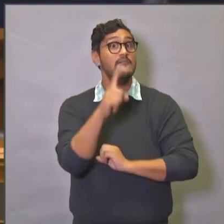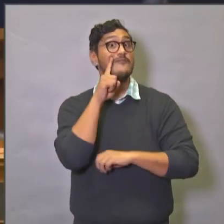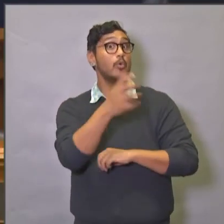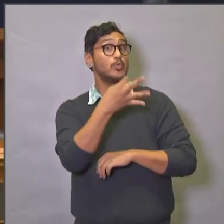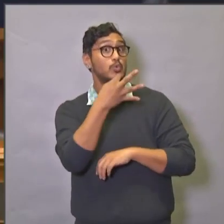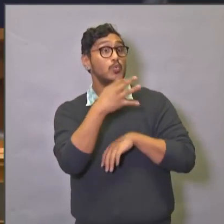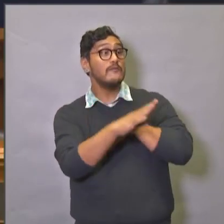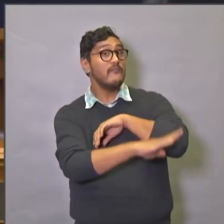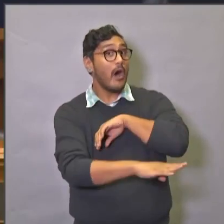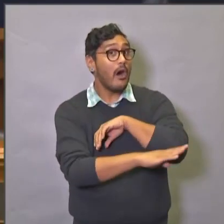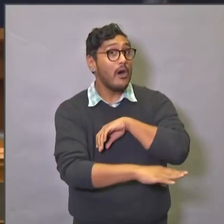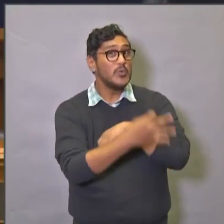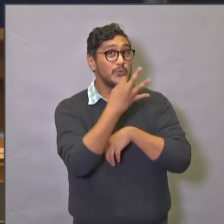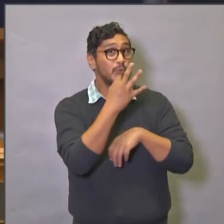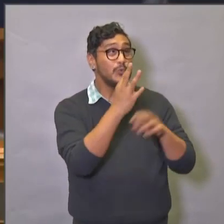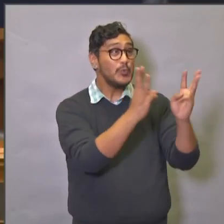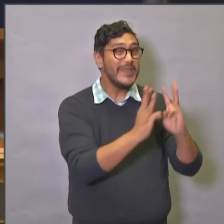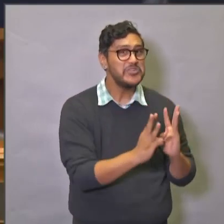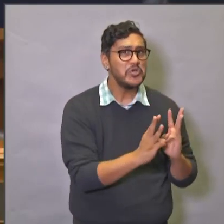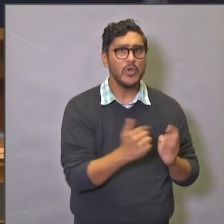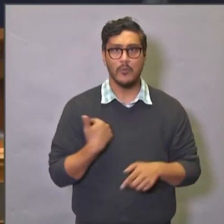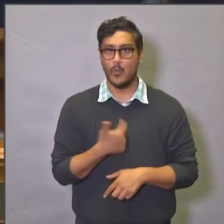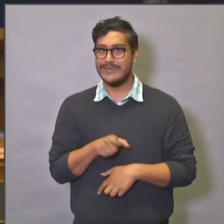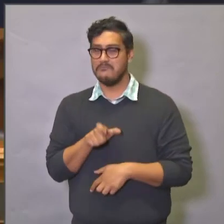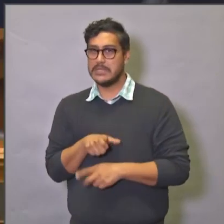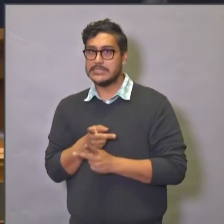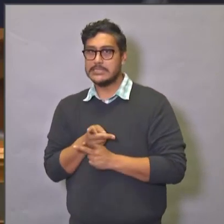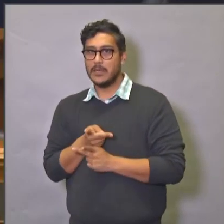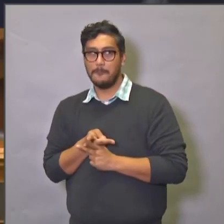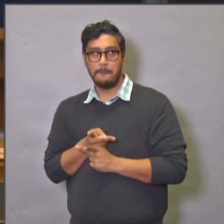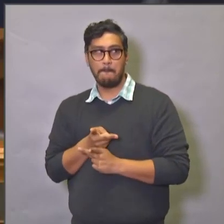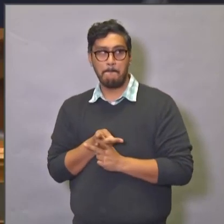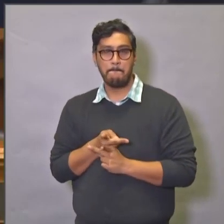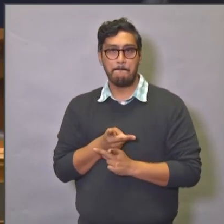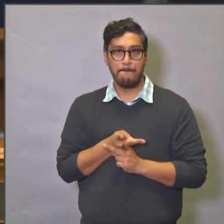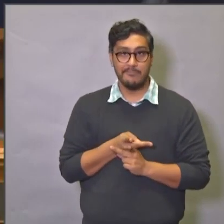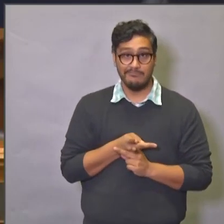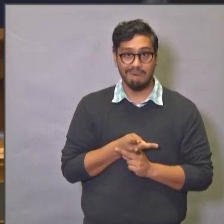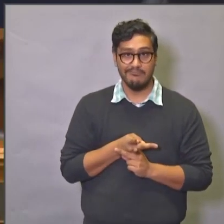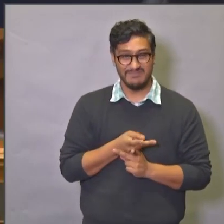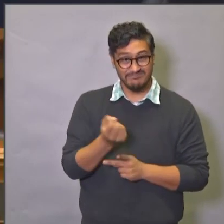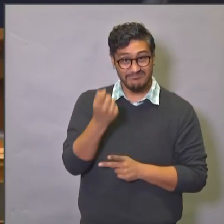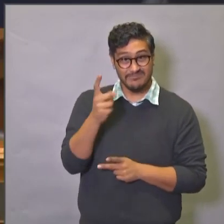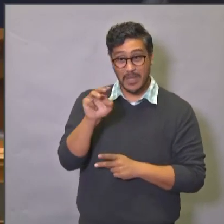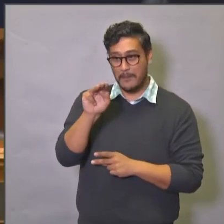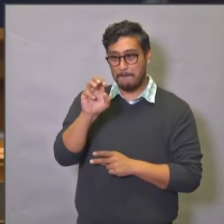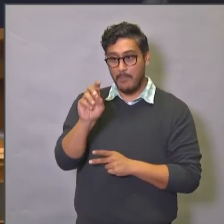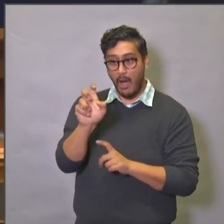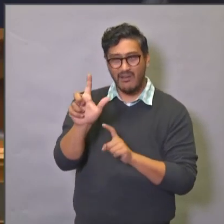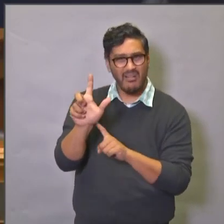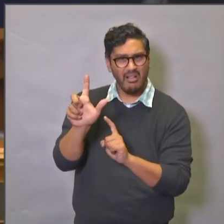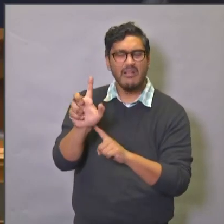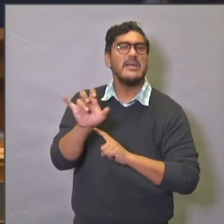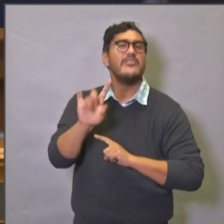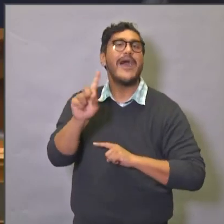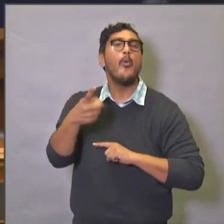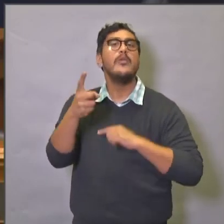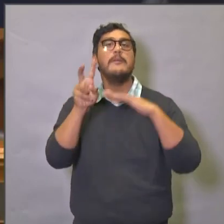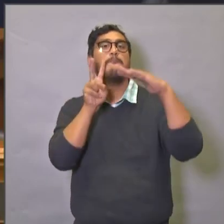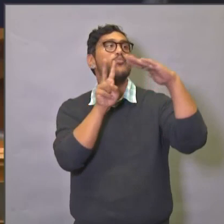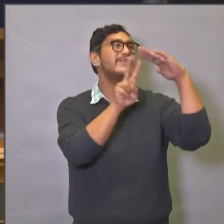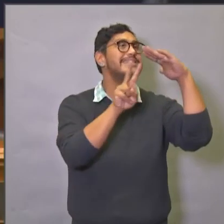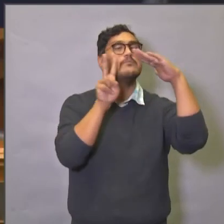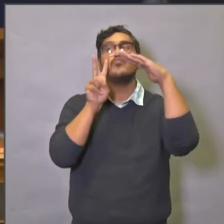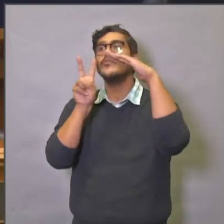into the winter. But I think that the modeling is just for us a set of predictions based on information